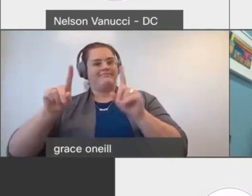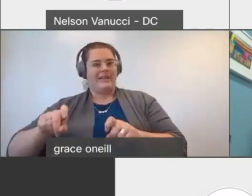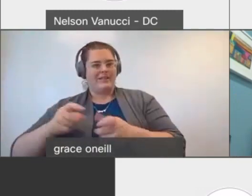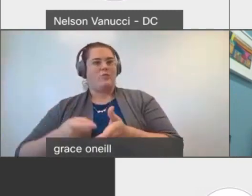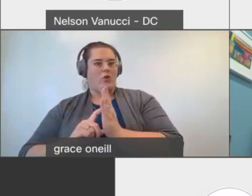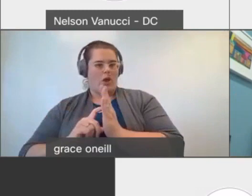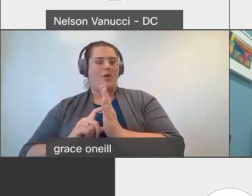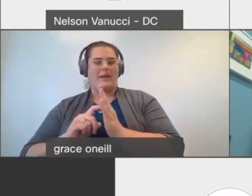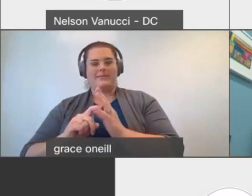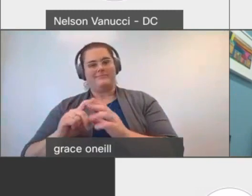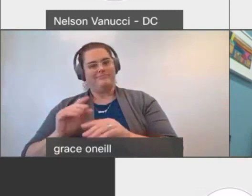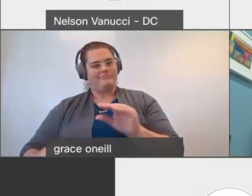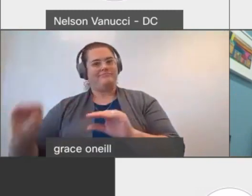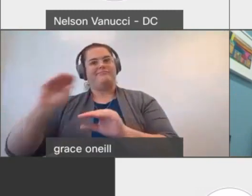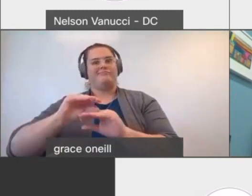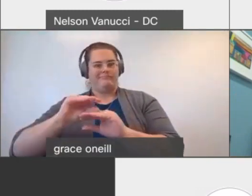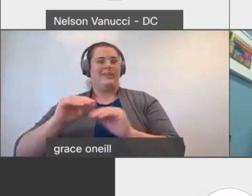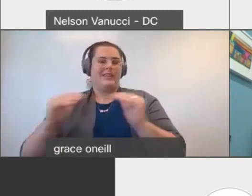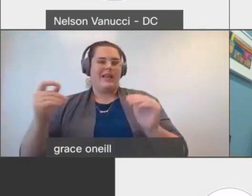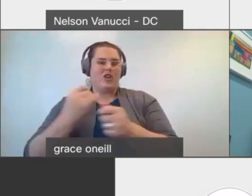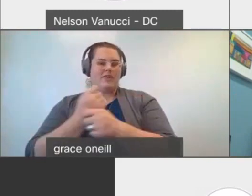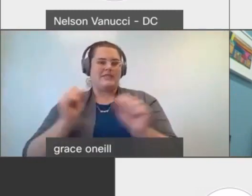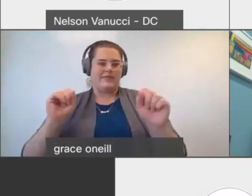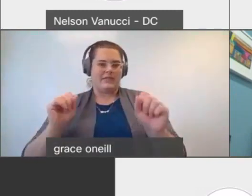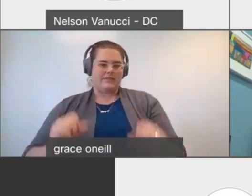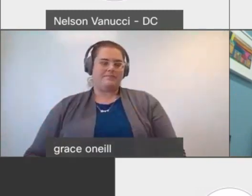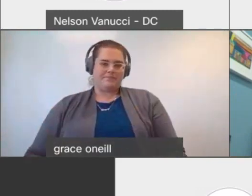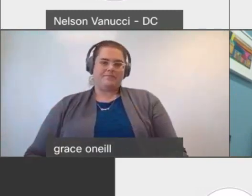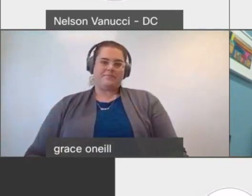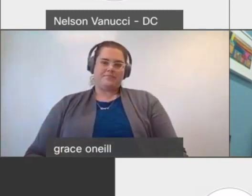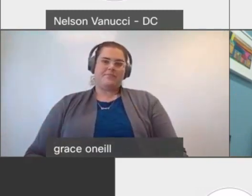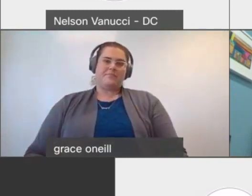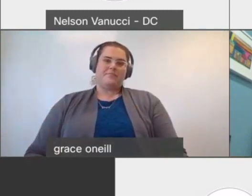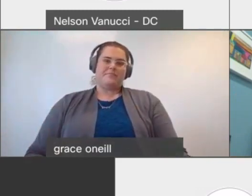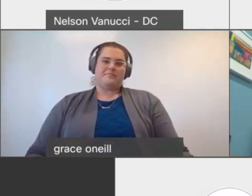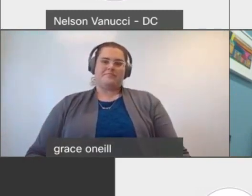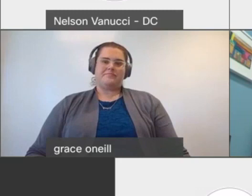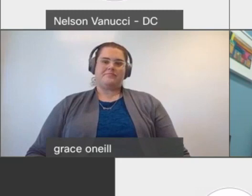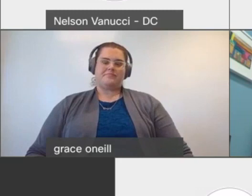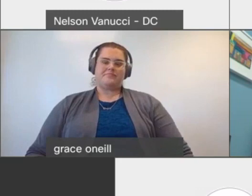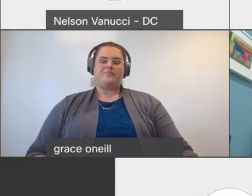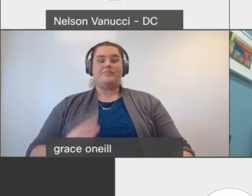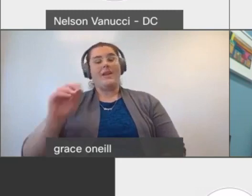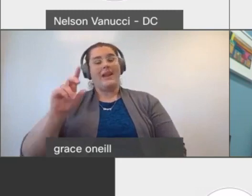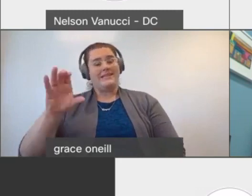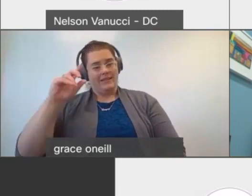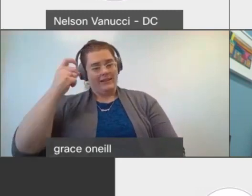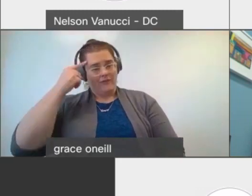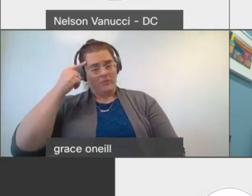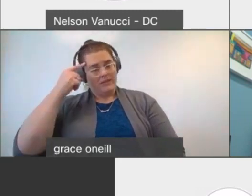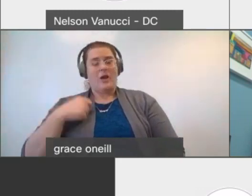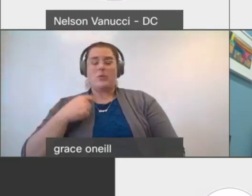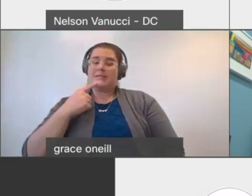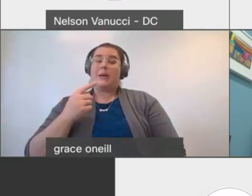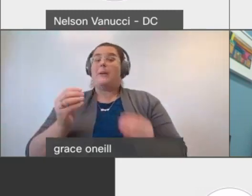that, and the district government, I will say it's both stricter and more lenient. The district government allows currently